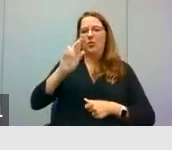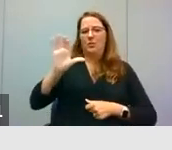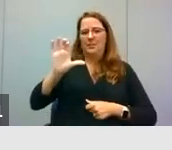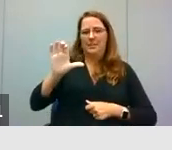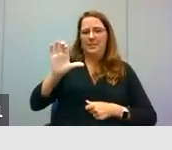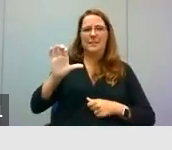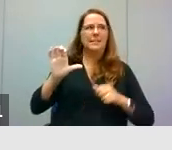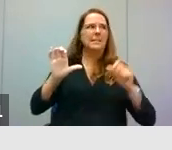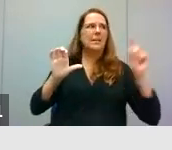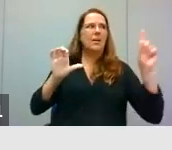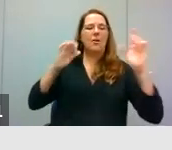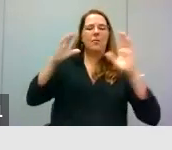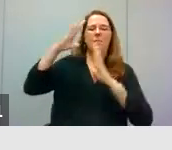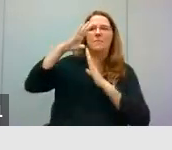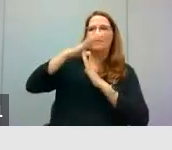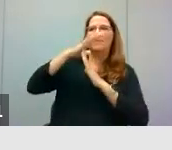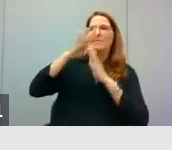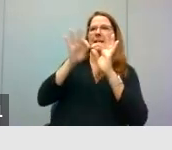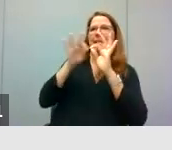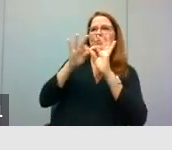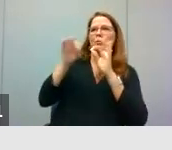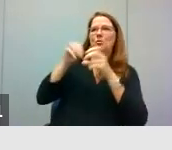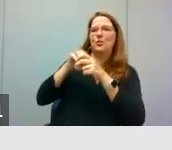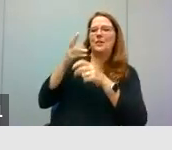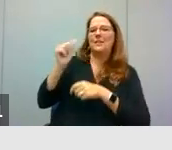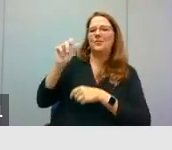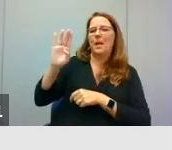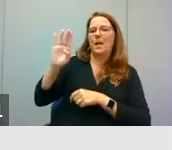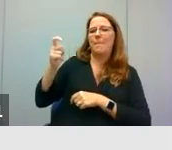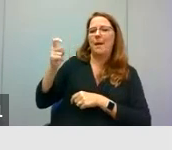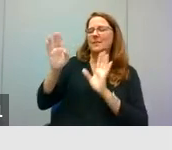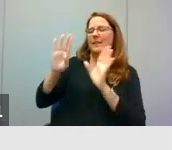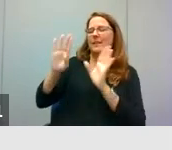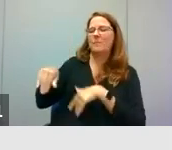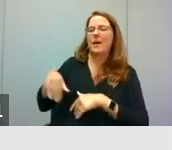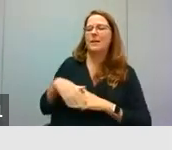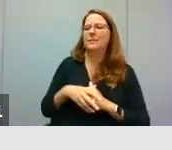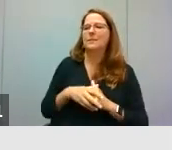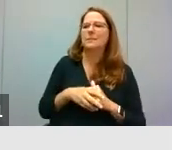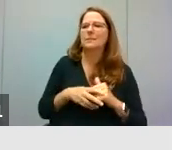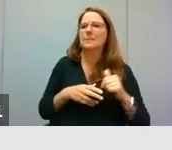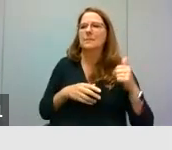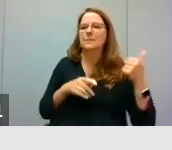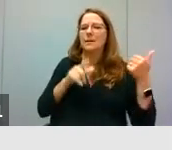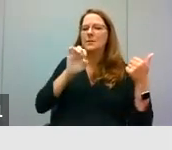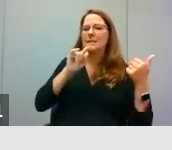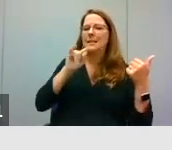I guess. Captions are in the chat box. Never mind.